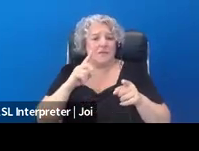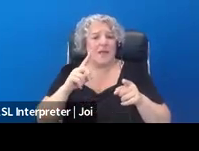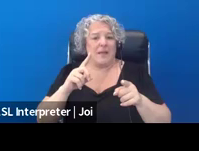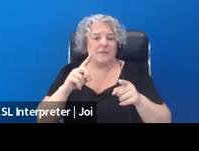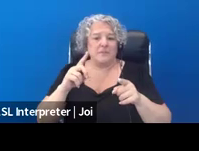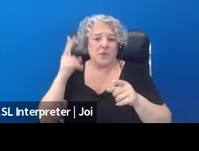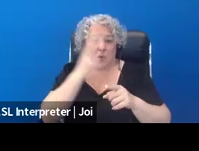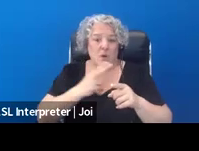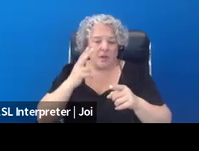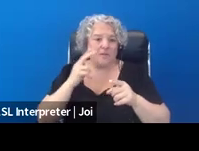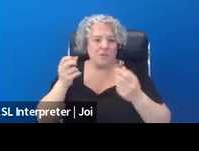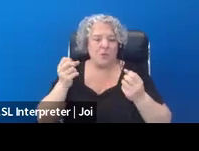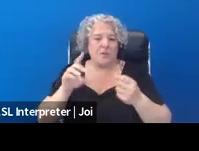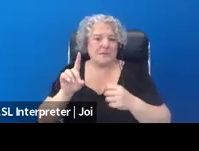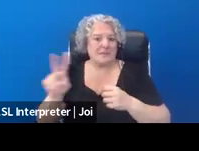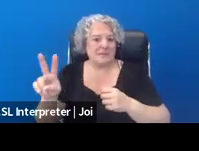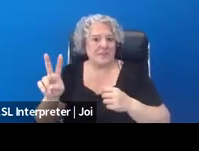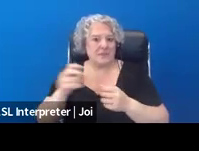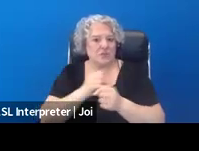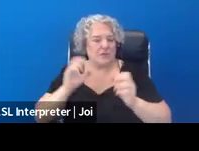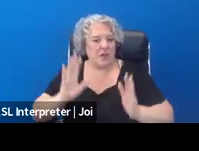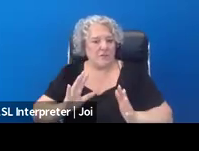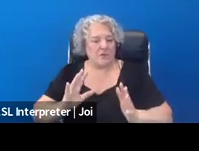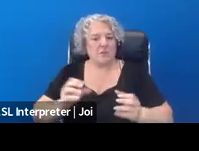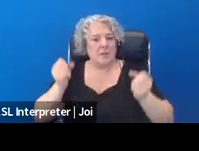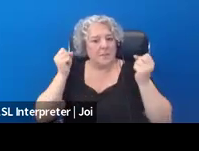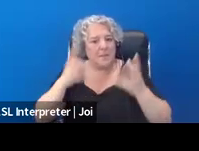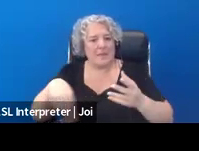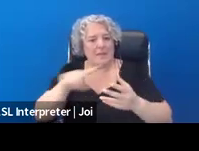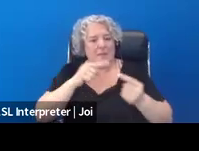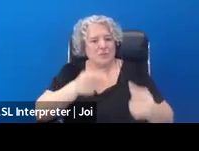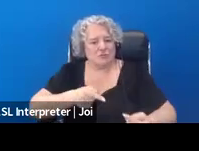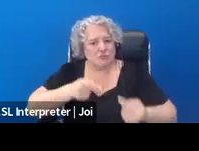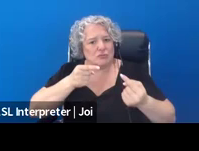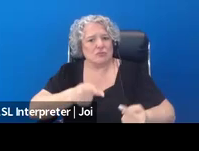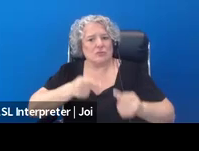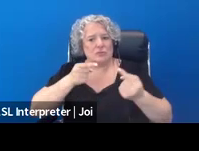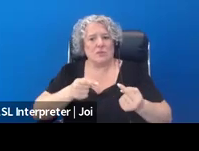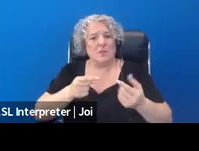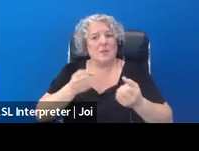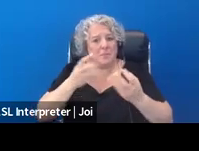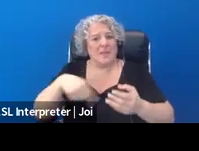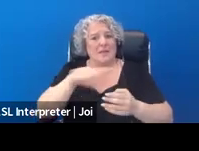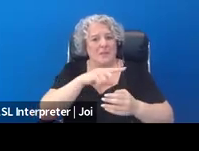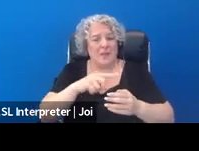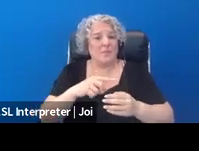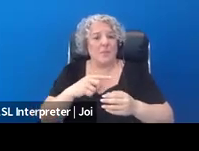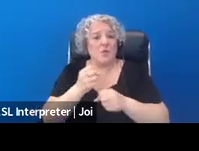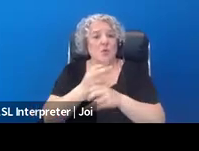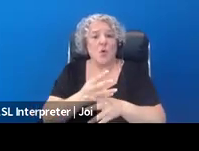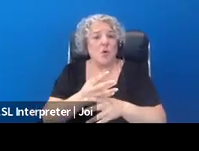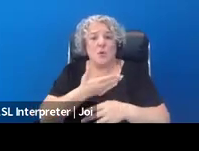domestic violence. 50% of the homeless population identify domestic violence as a primary